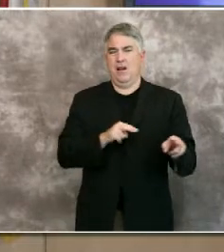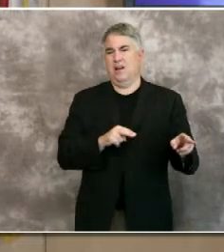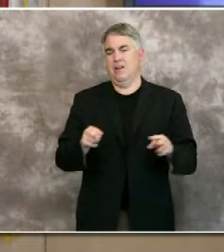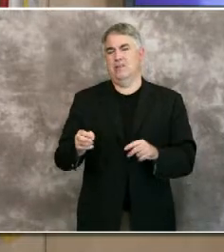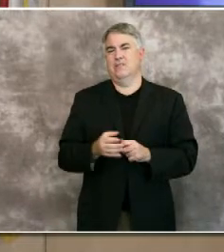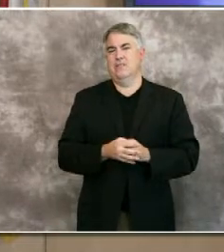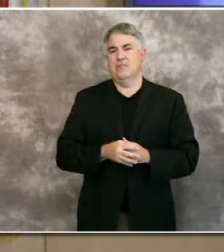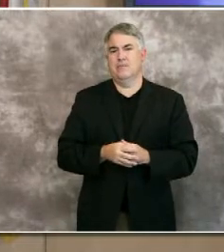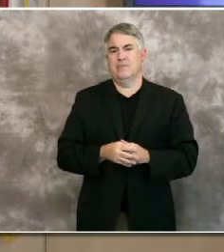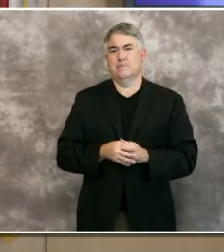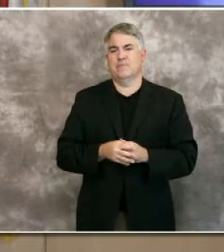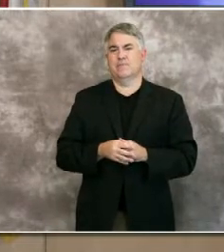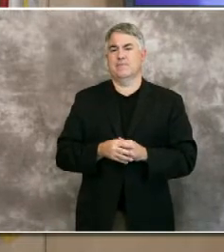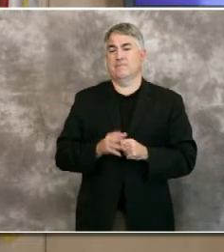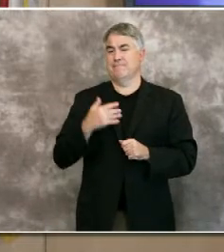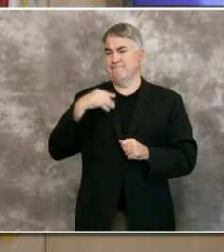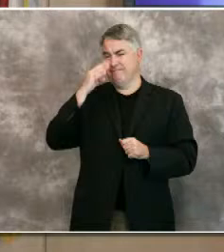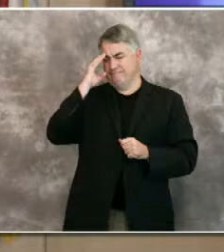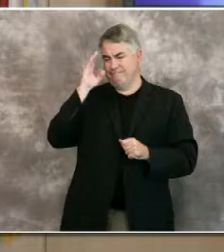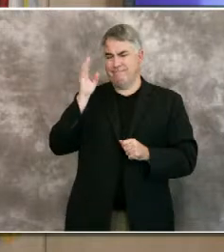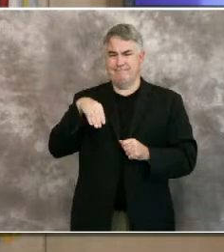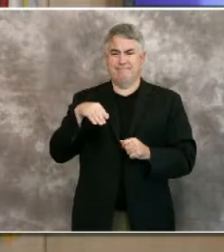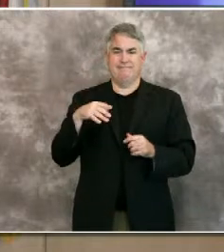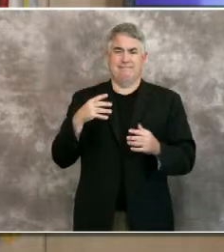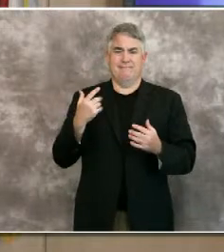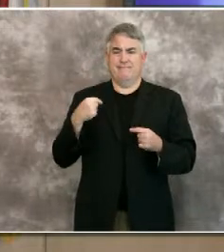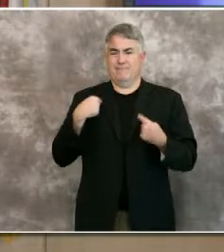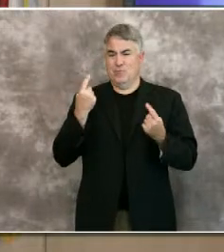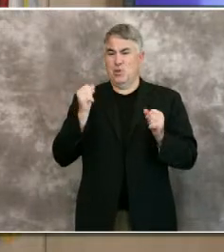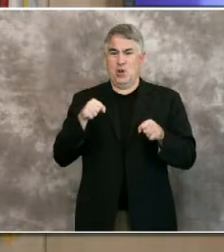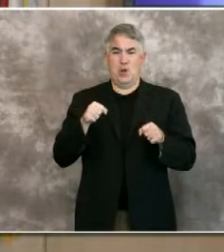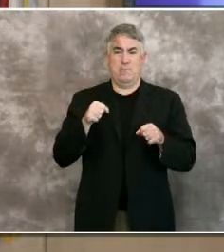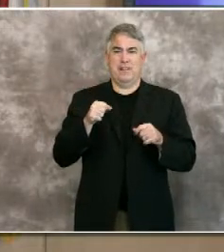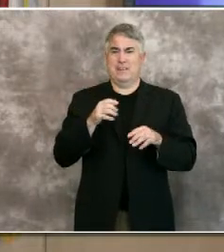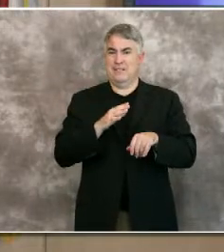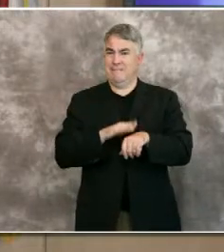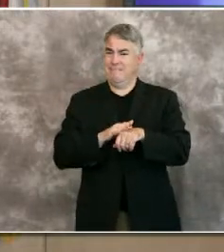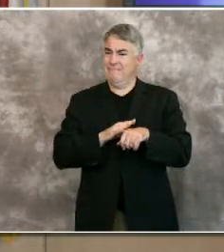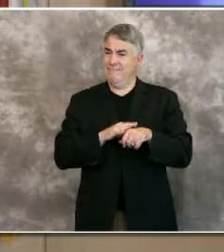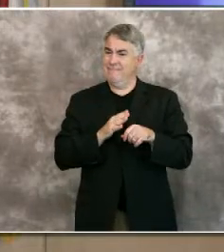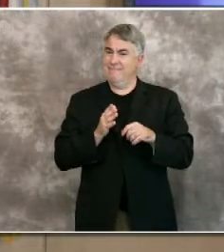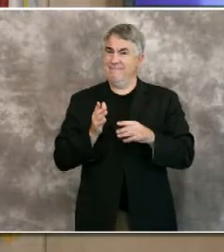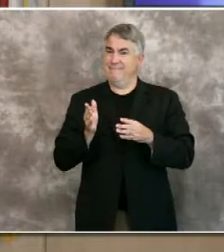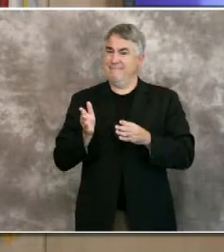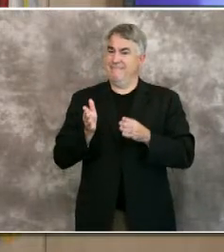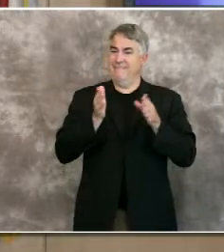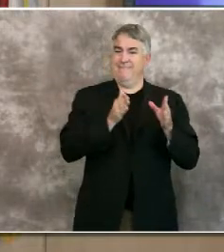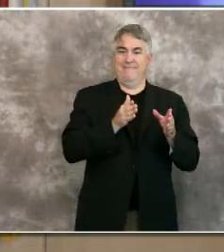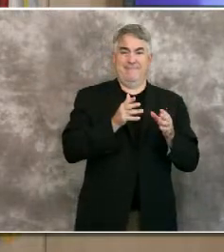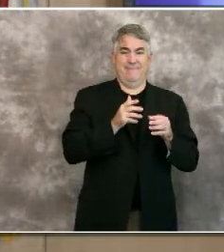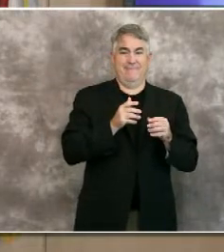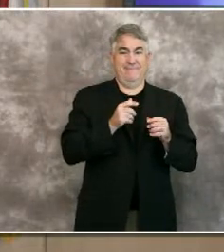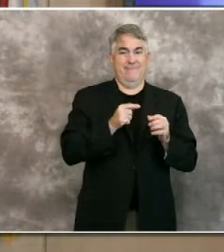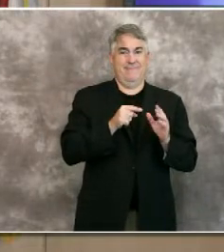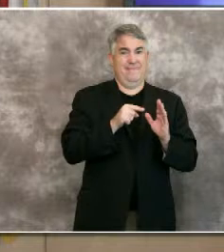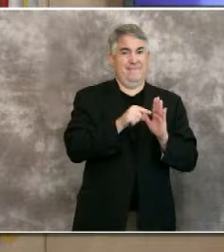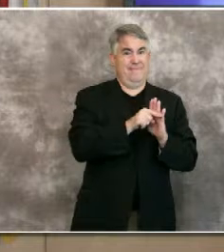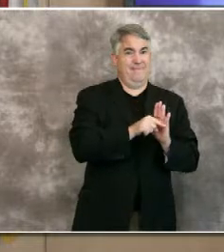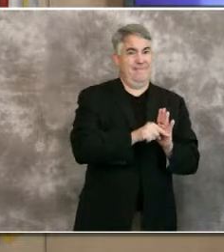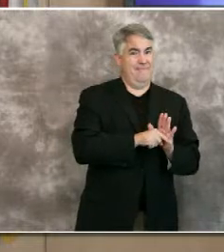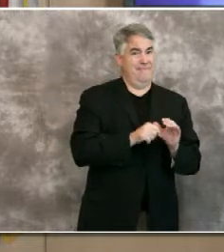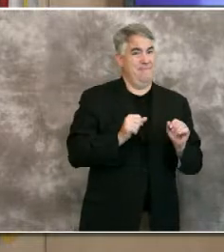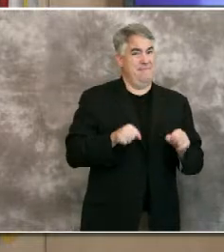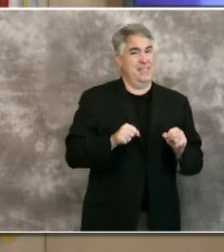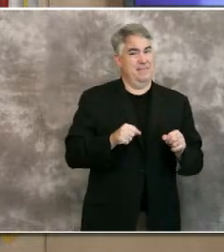that it could be an indication that we could be heading in a direction that is not positive. And so we continue to implore the public to